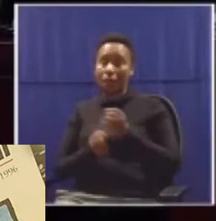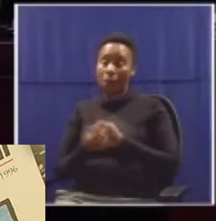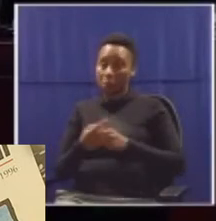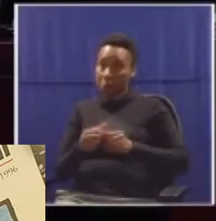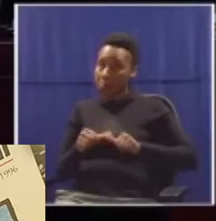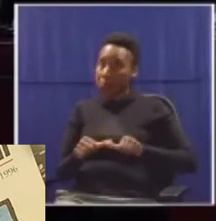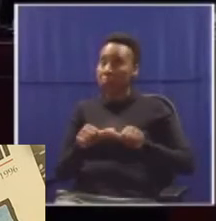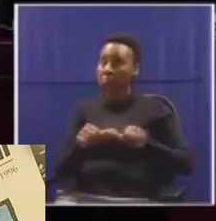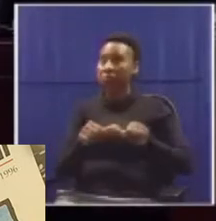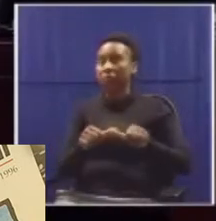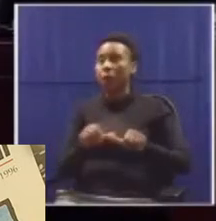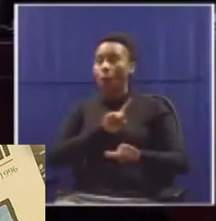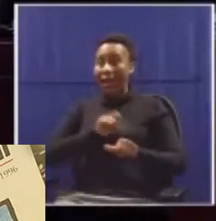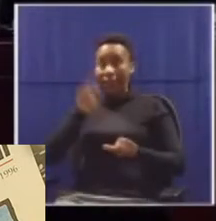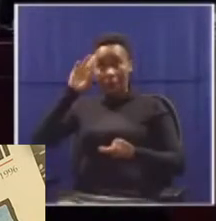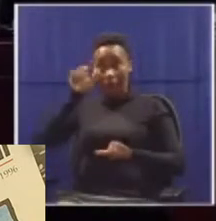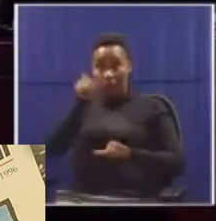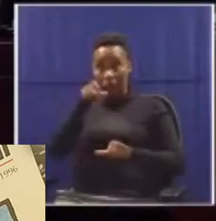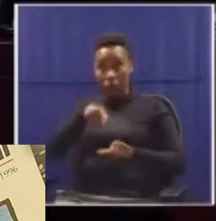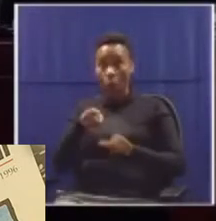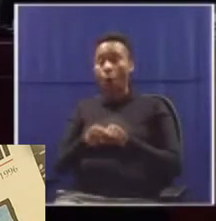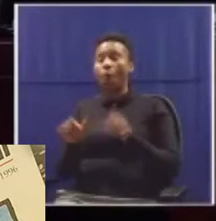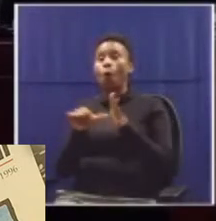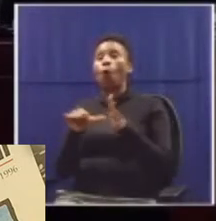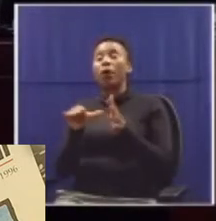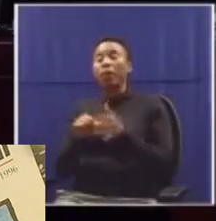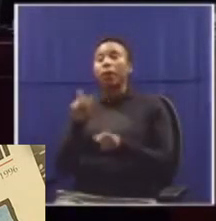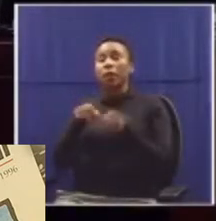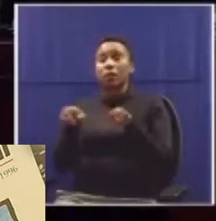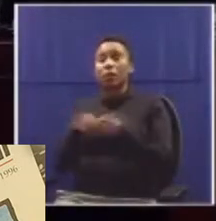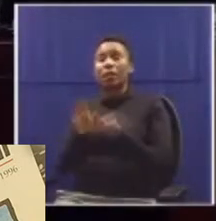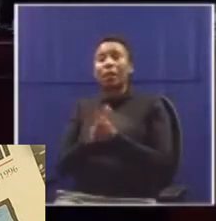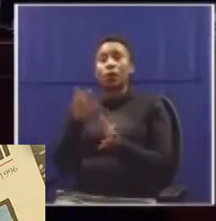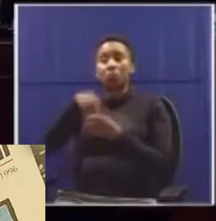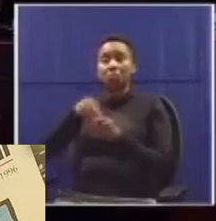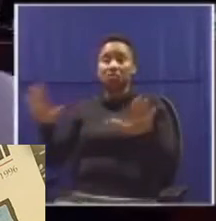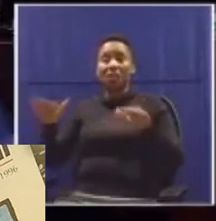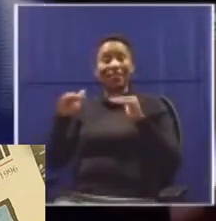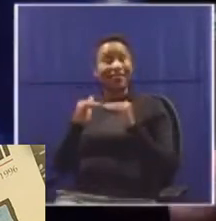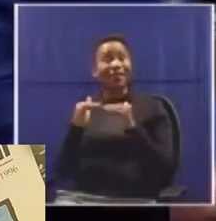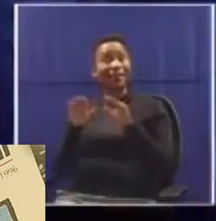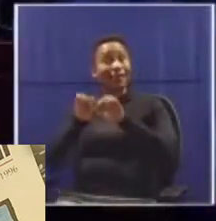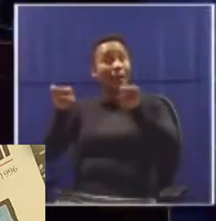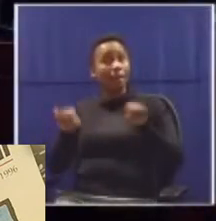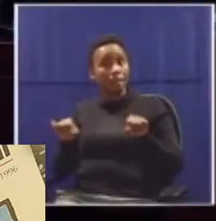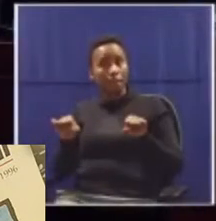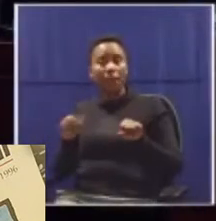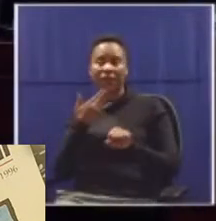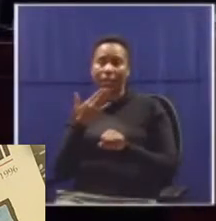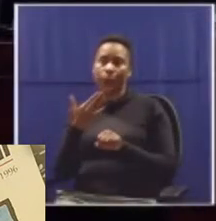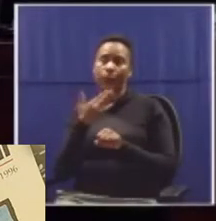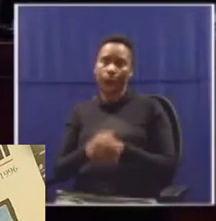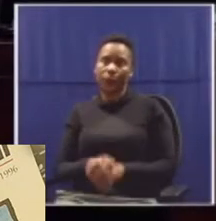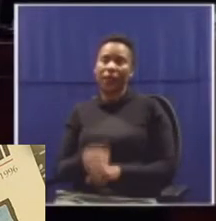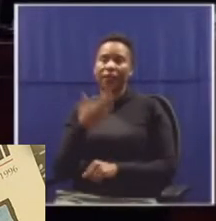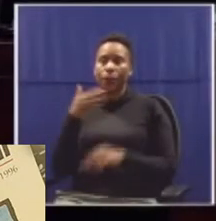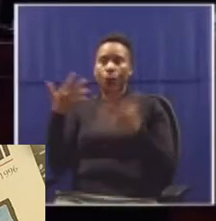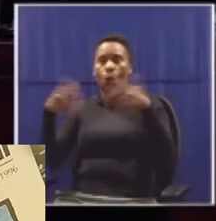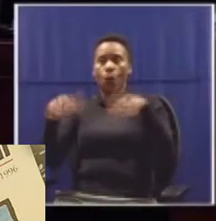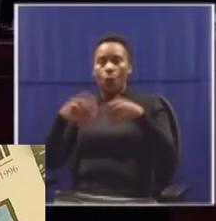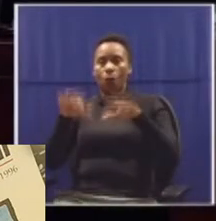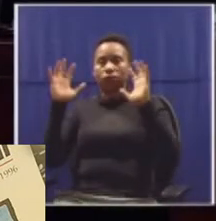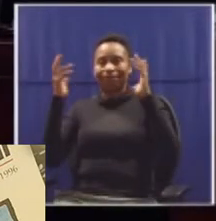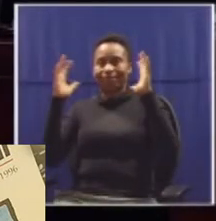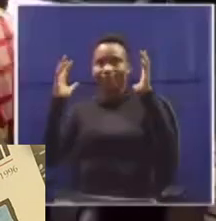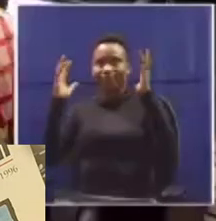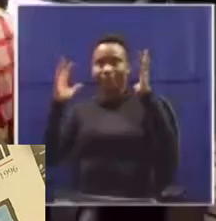befits a key player in the Justice and criminal justice system thank you thank you the eff